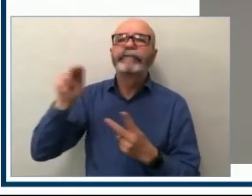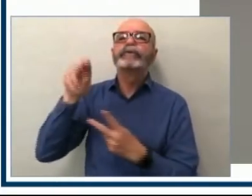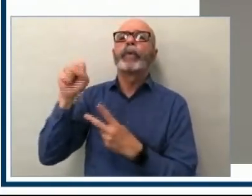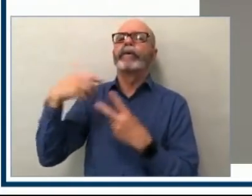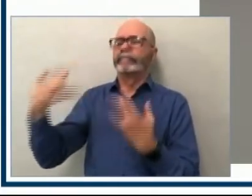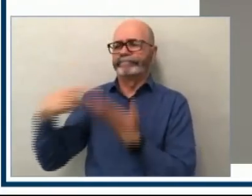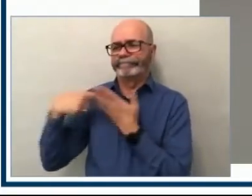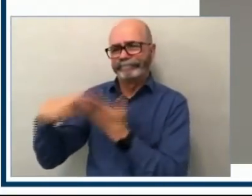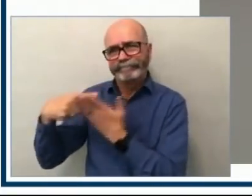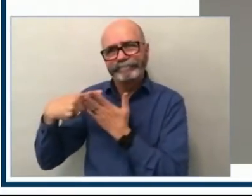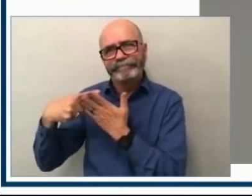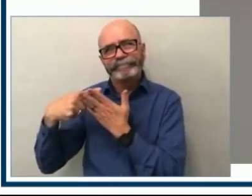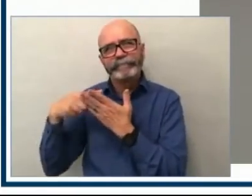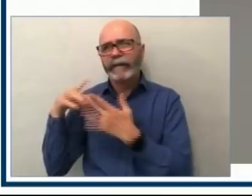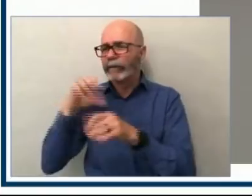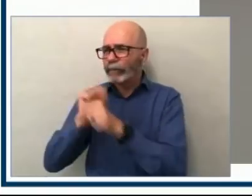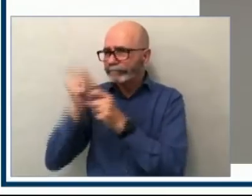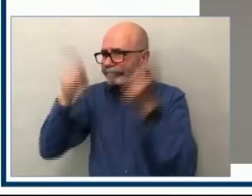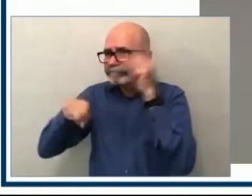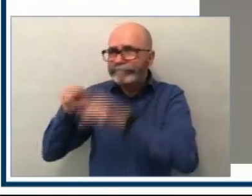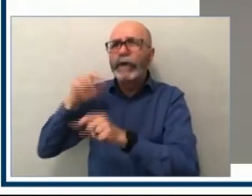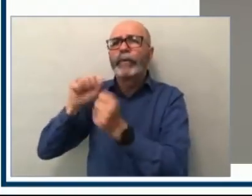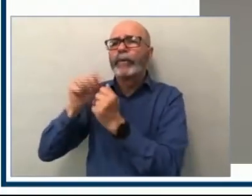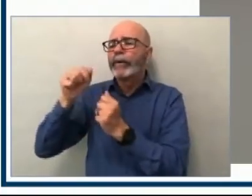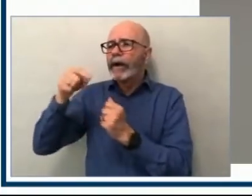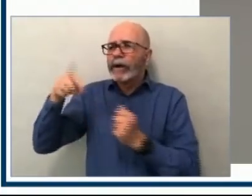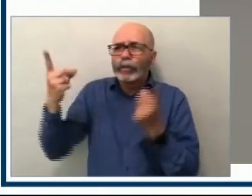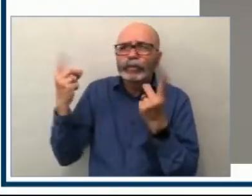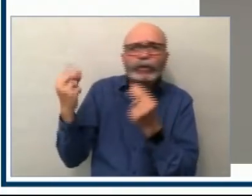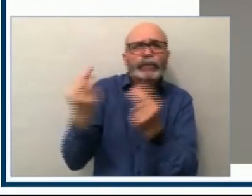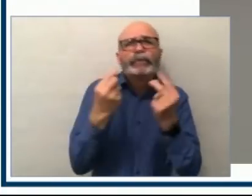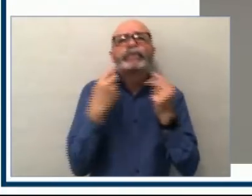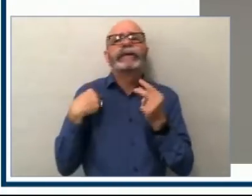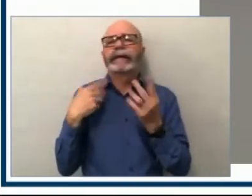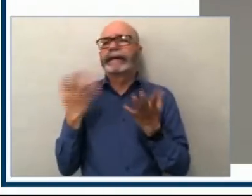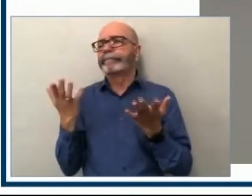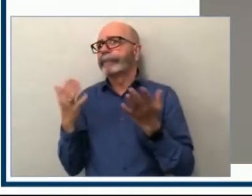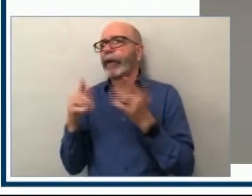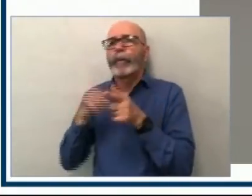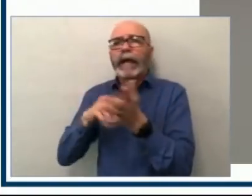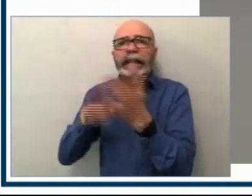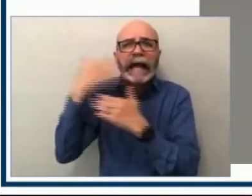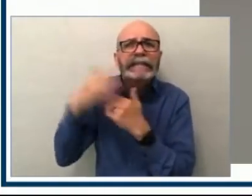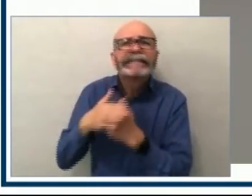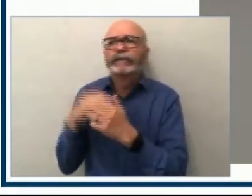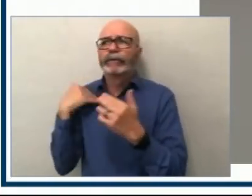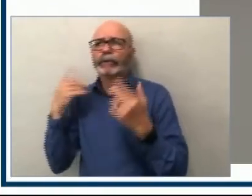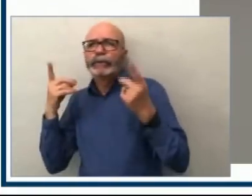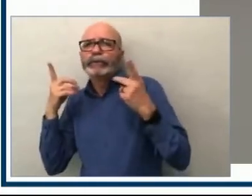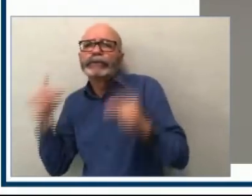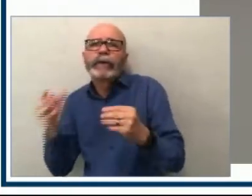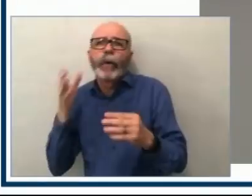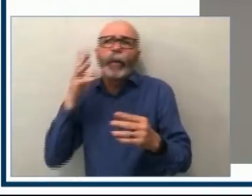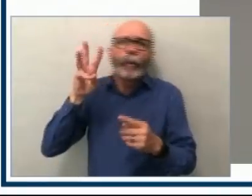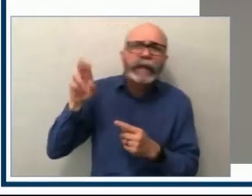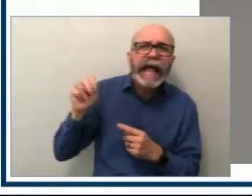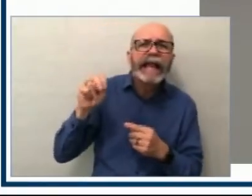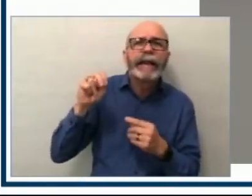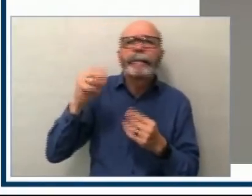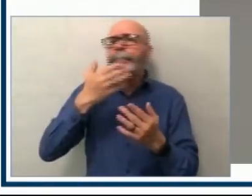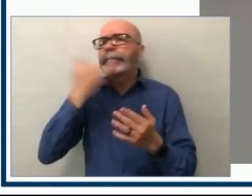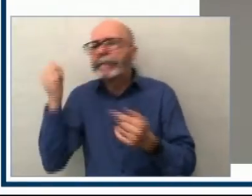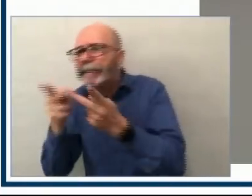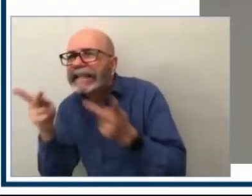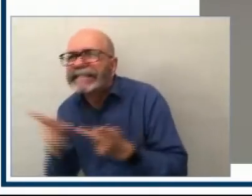say what were the details of where and when and how we actually deliver vaccine. But another key part of this